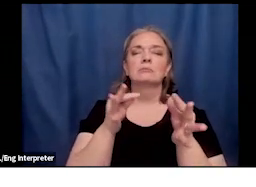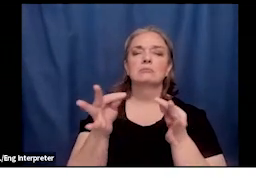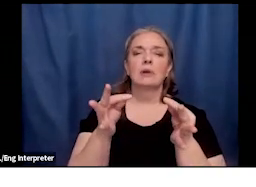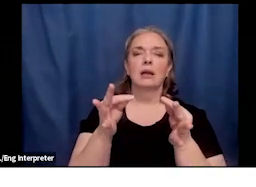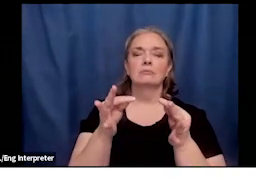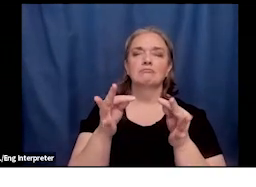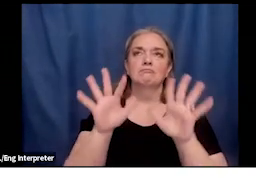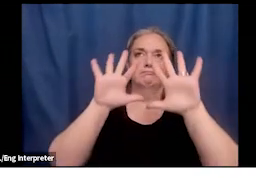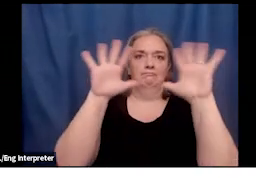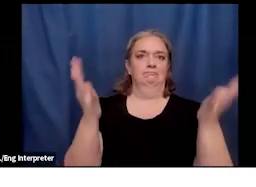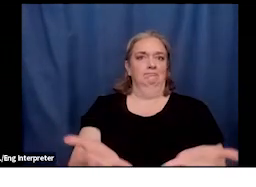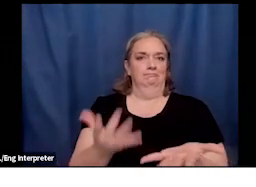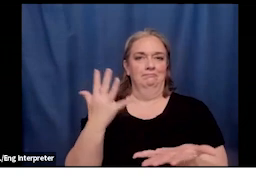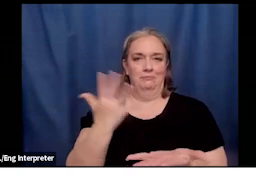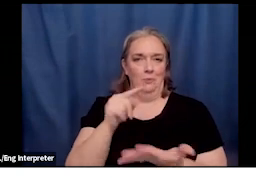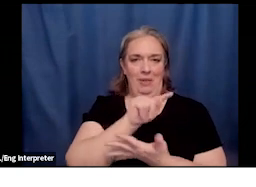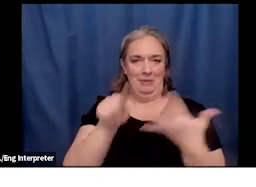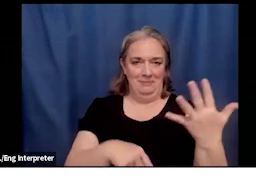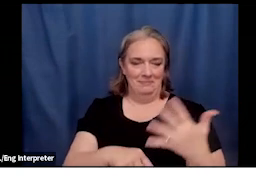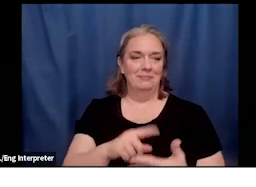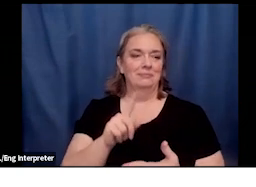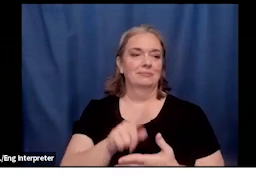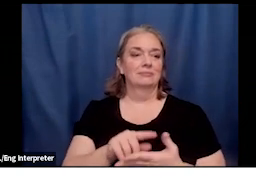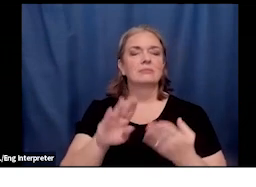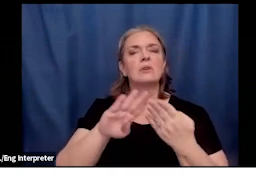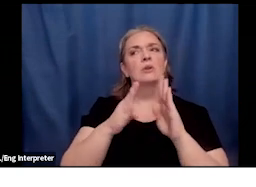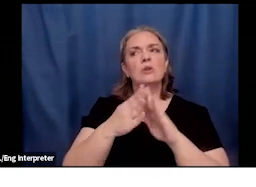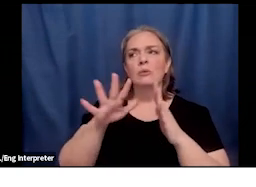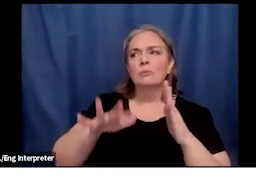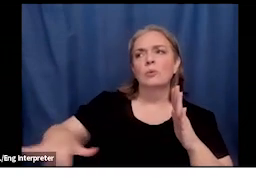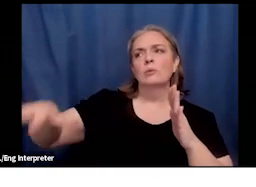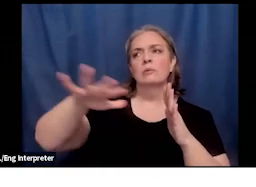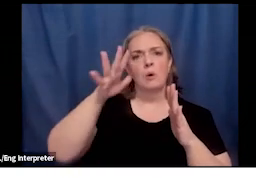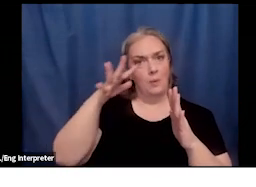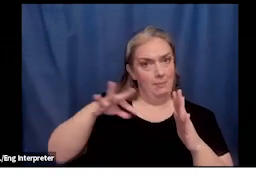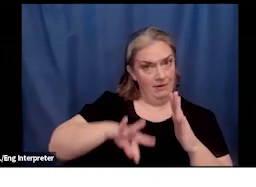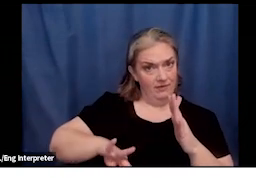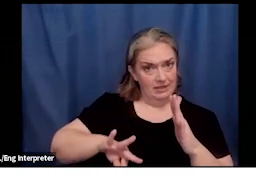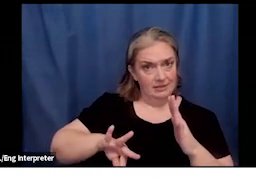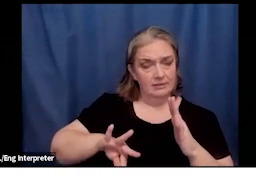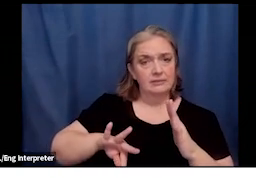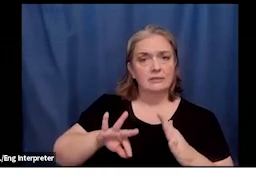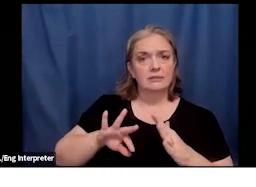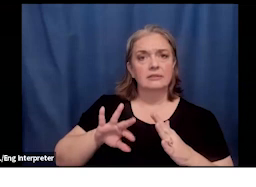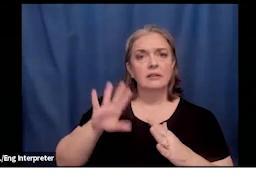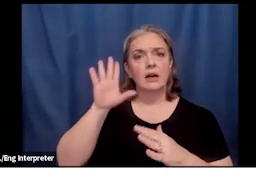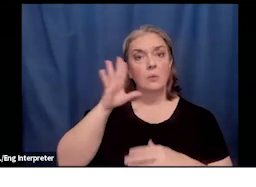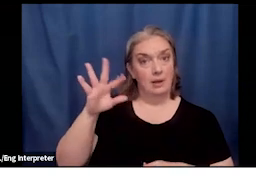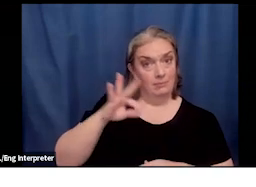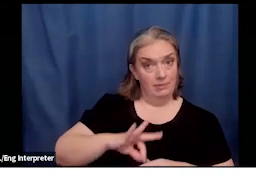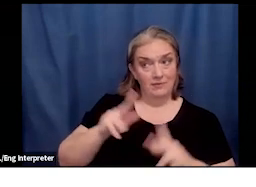are. So community benefit, thinking about how your project will benefit or serve